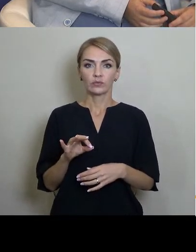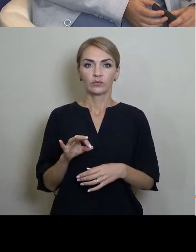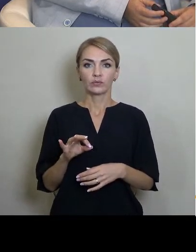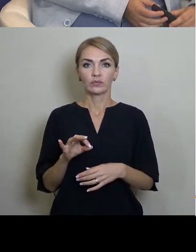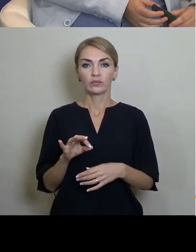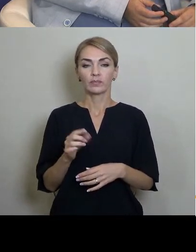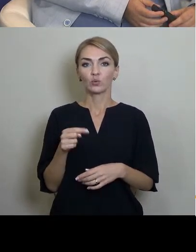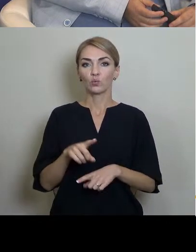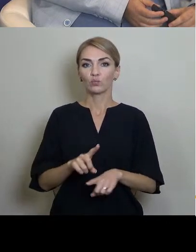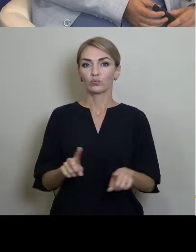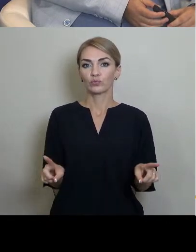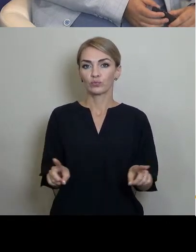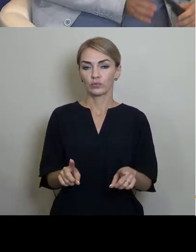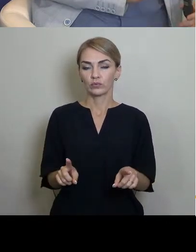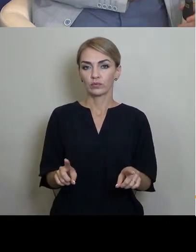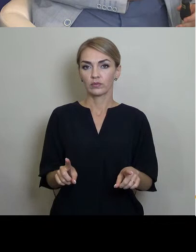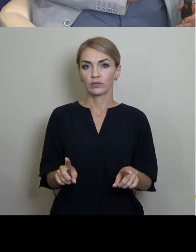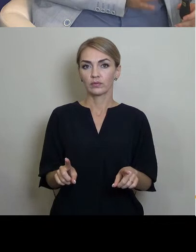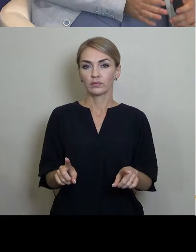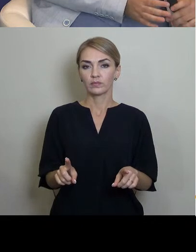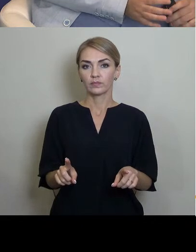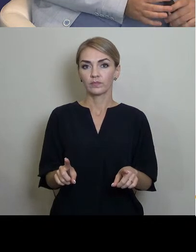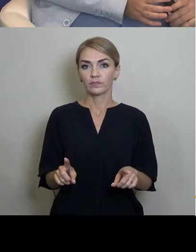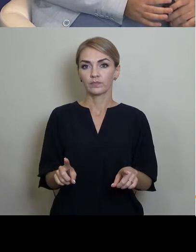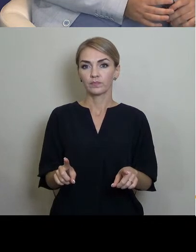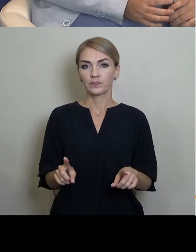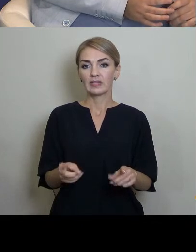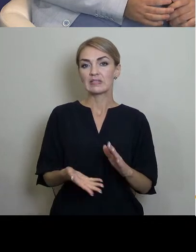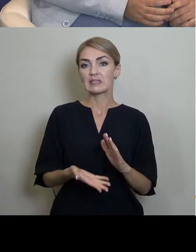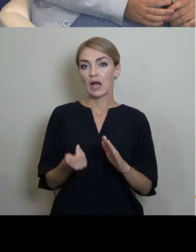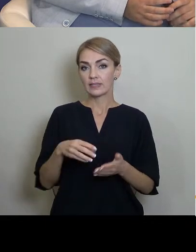could decide differently.